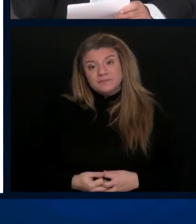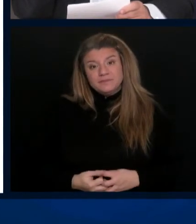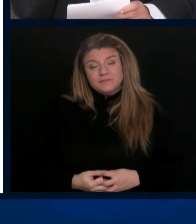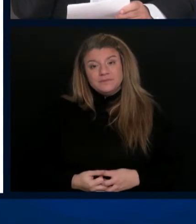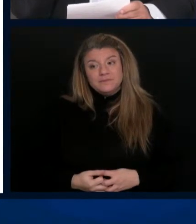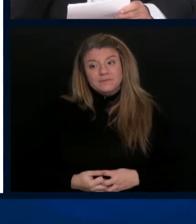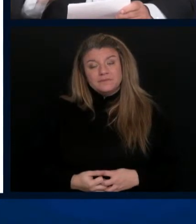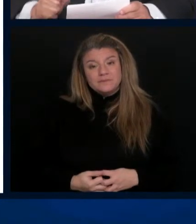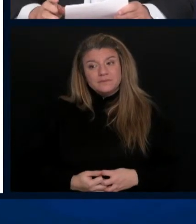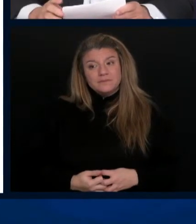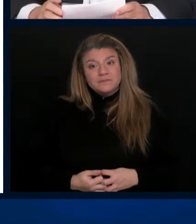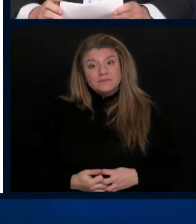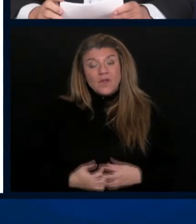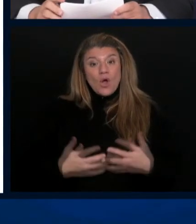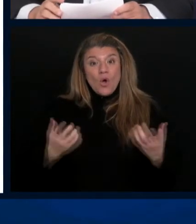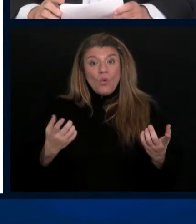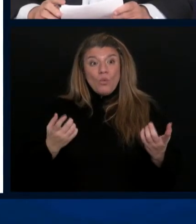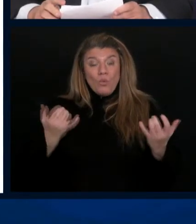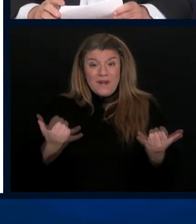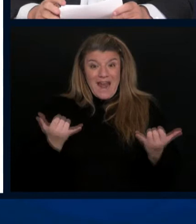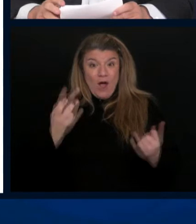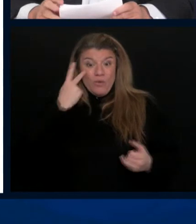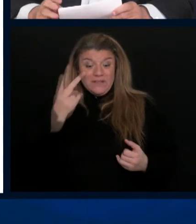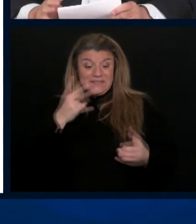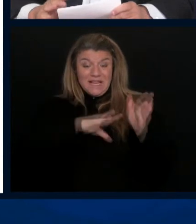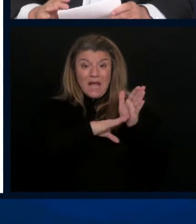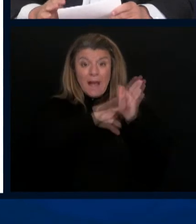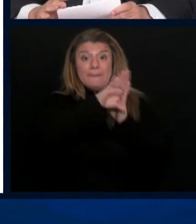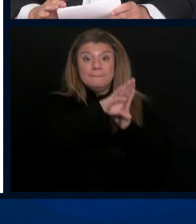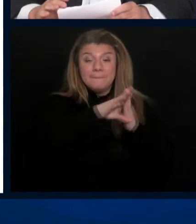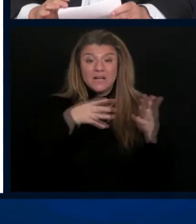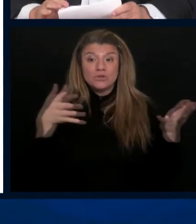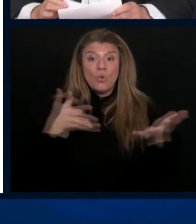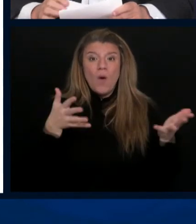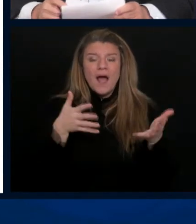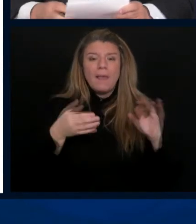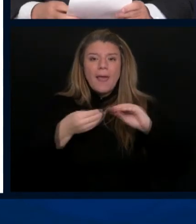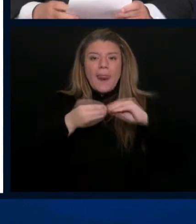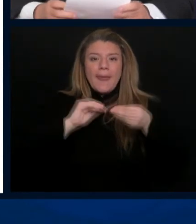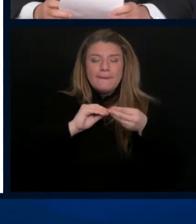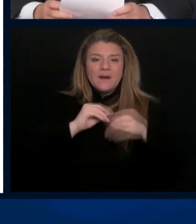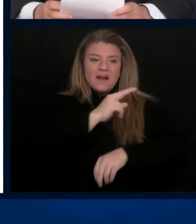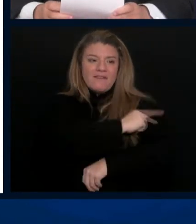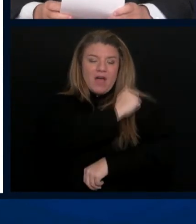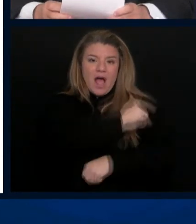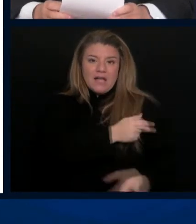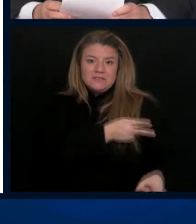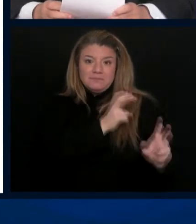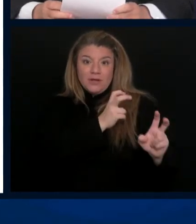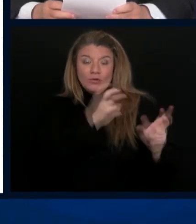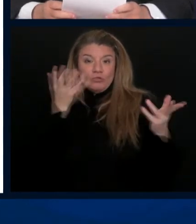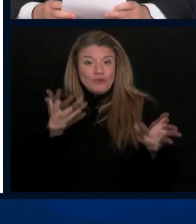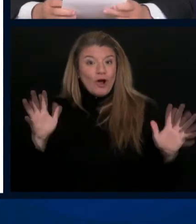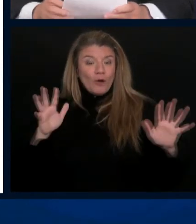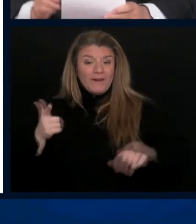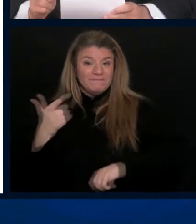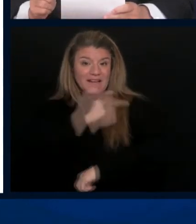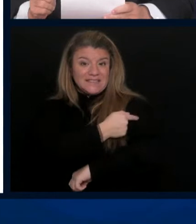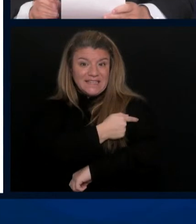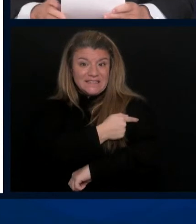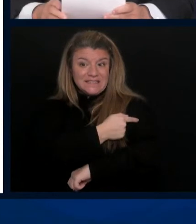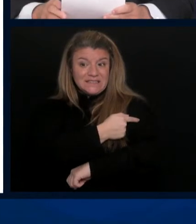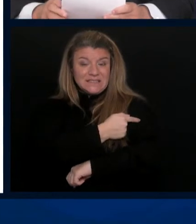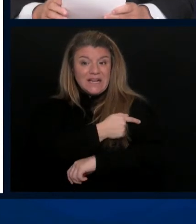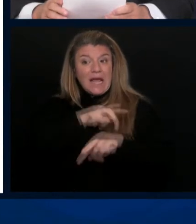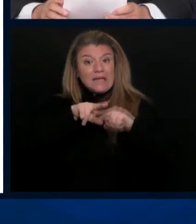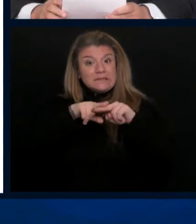The thing that's going up right here is the number of people that are in the hospital that are vaccinated has